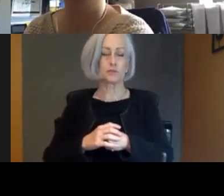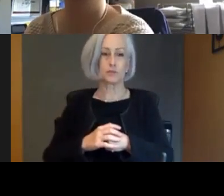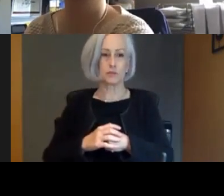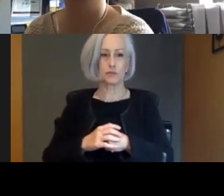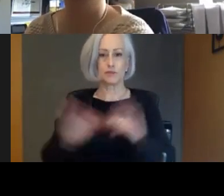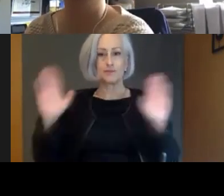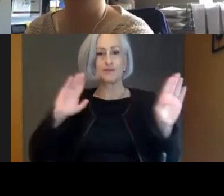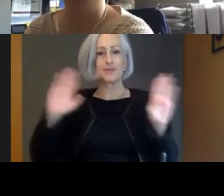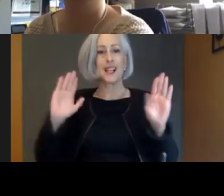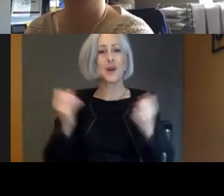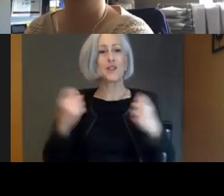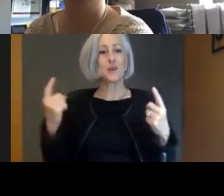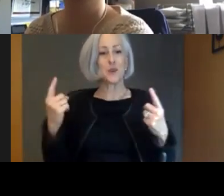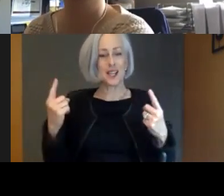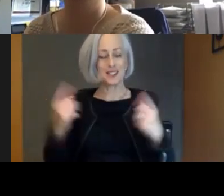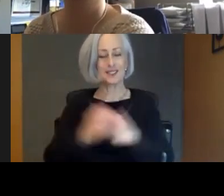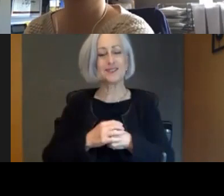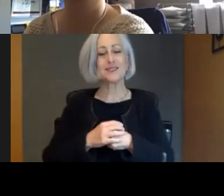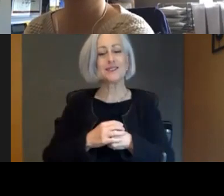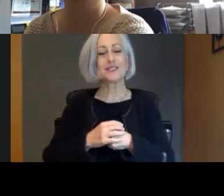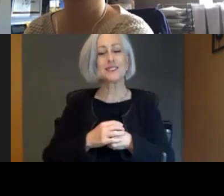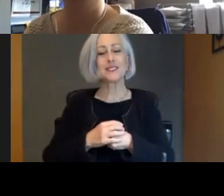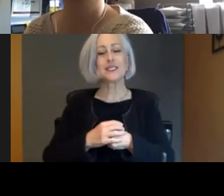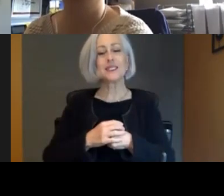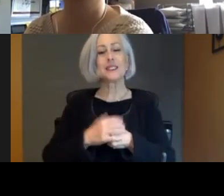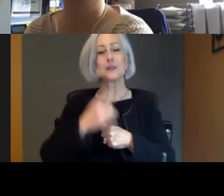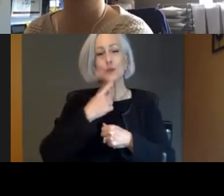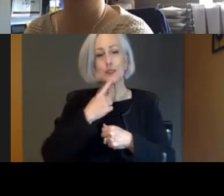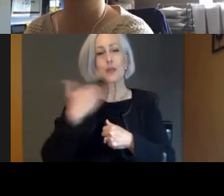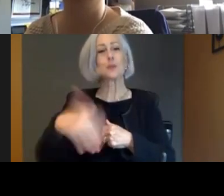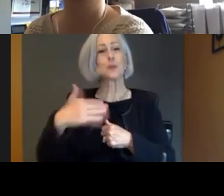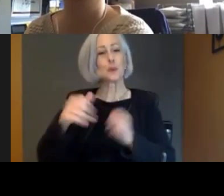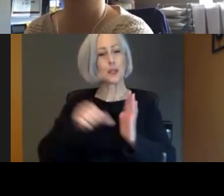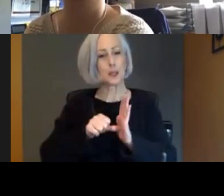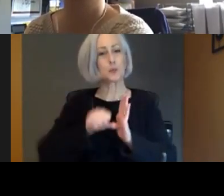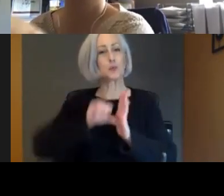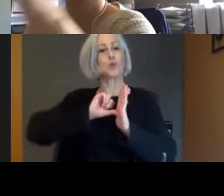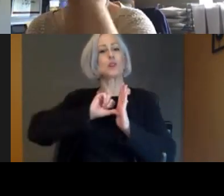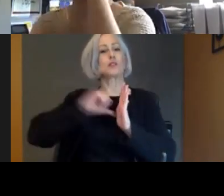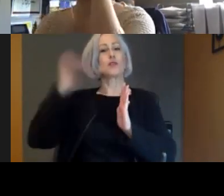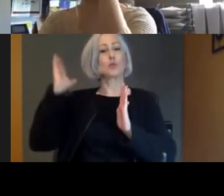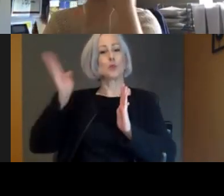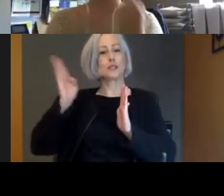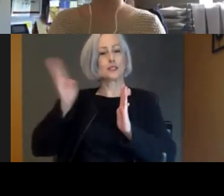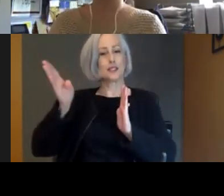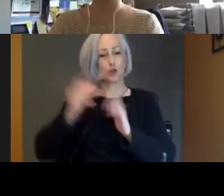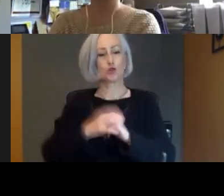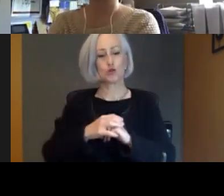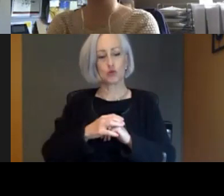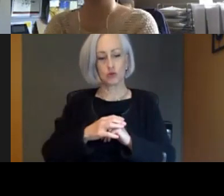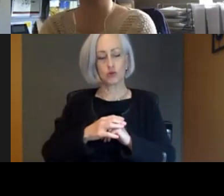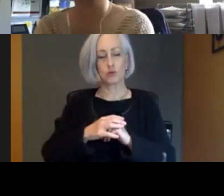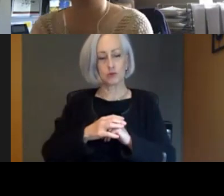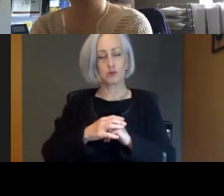Hello, everyone. I want to say that was a very impressive presentation, and it was,